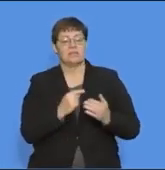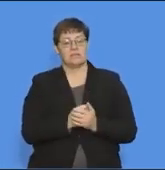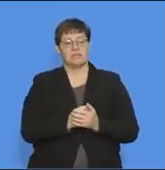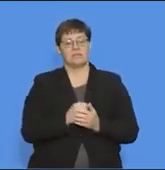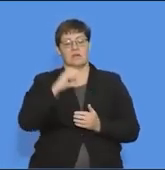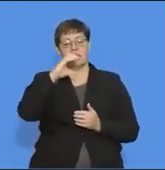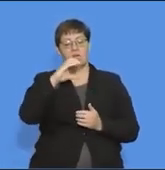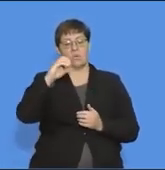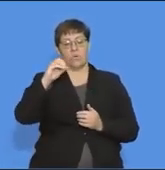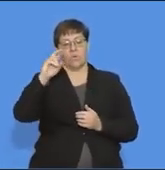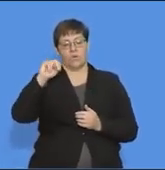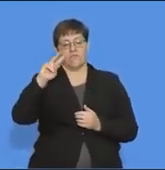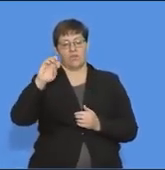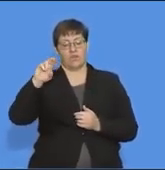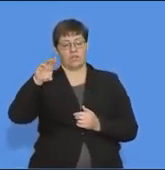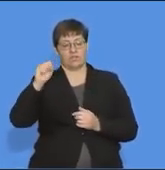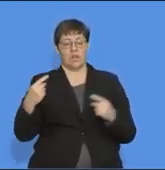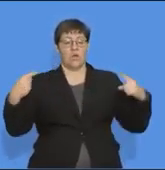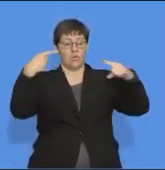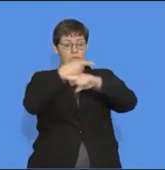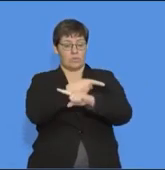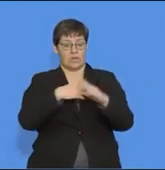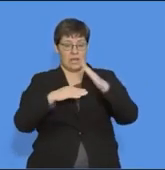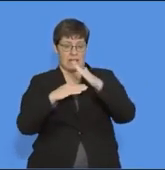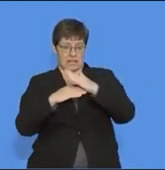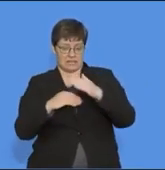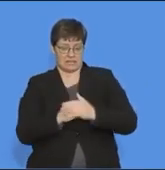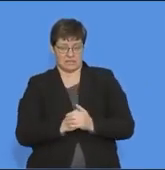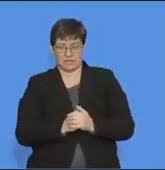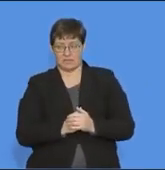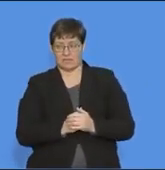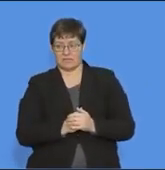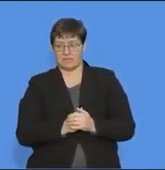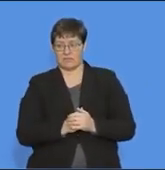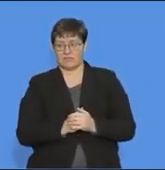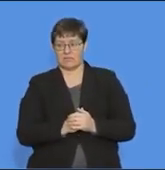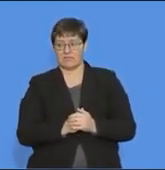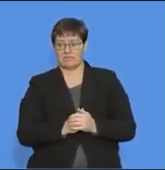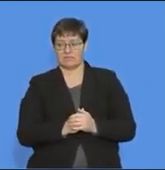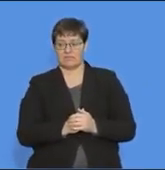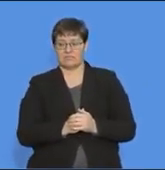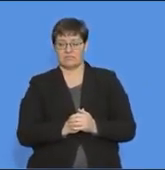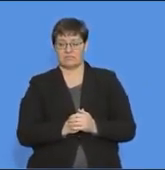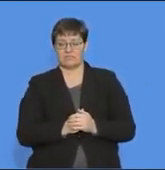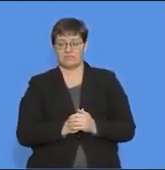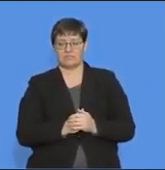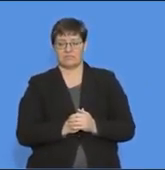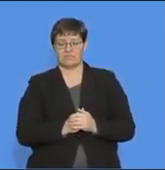be converse corresponding angles. Converse